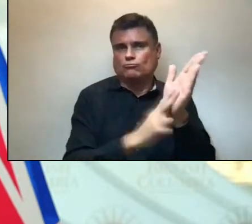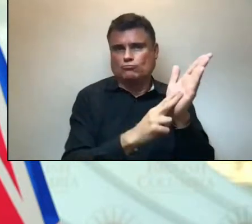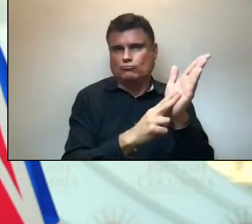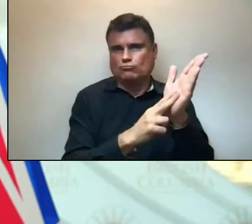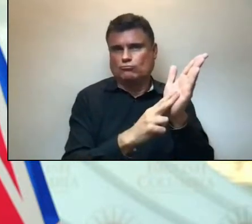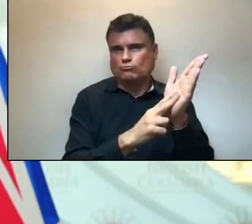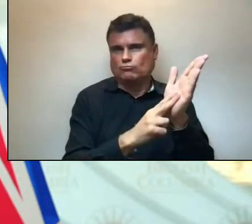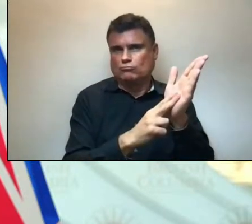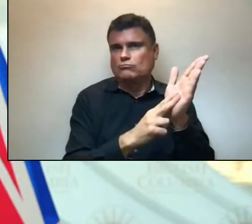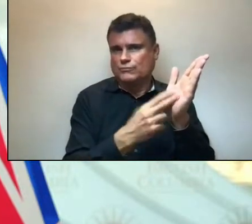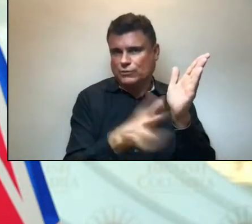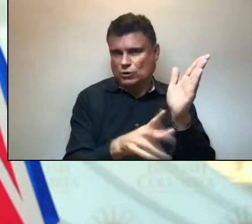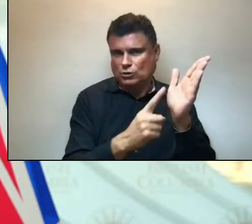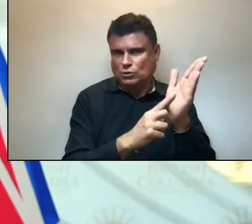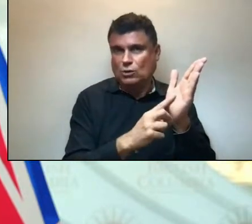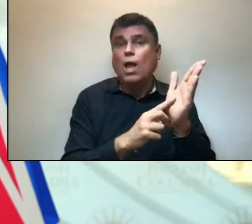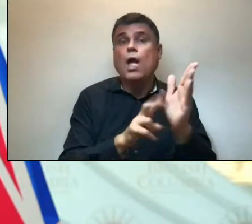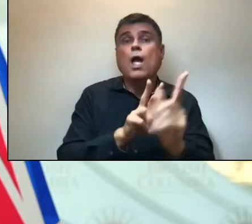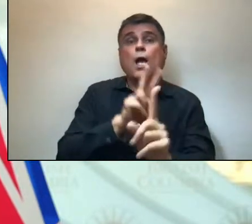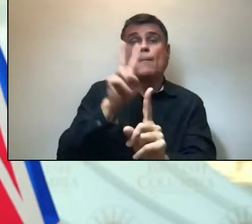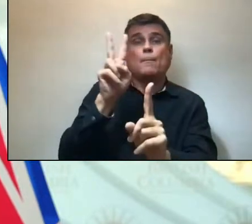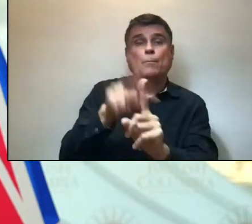127,976 have booked appointments, and